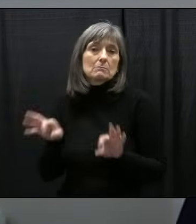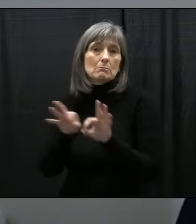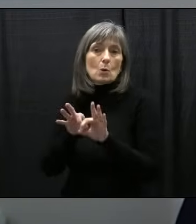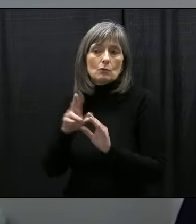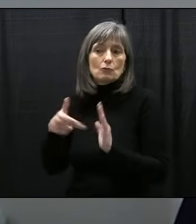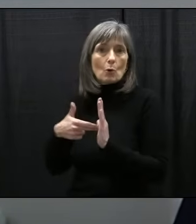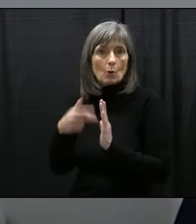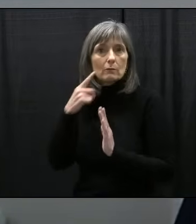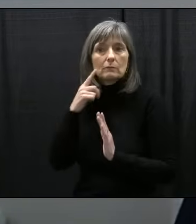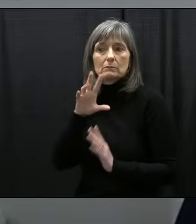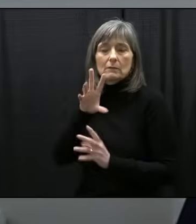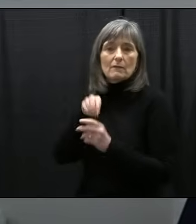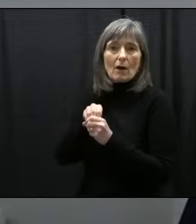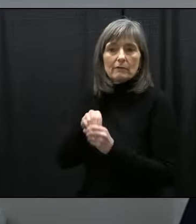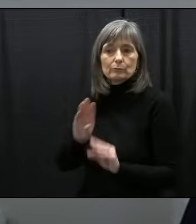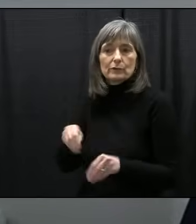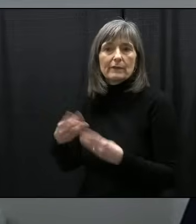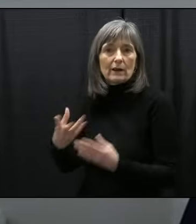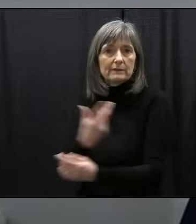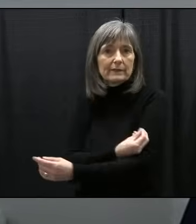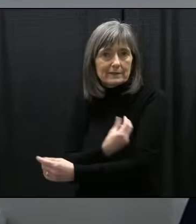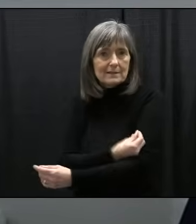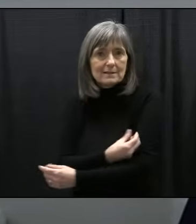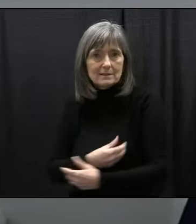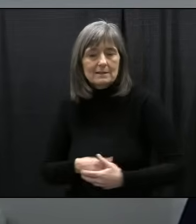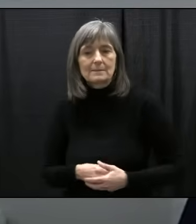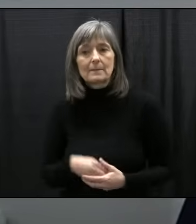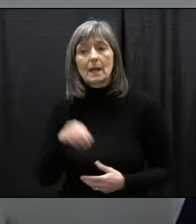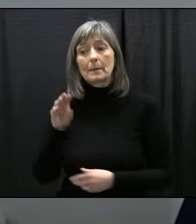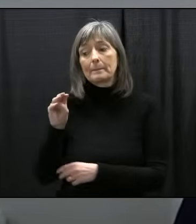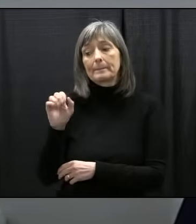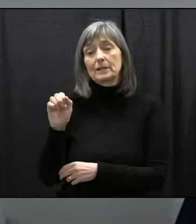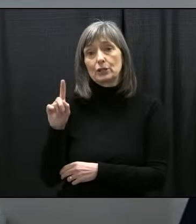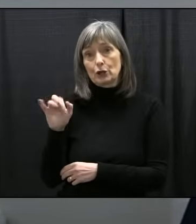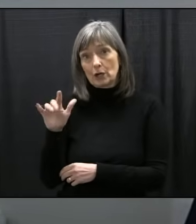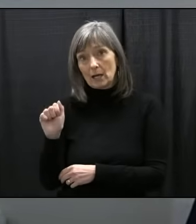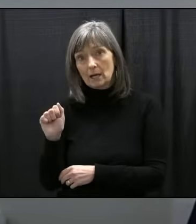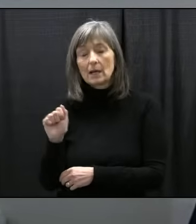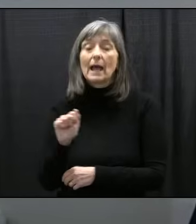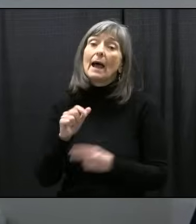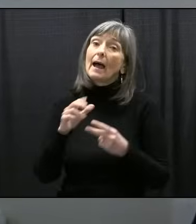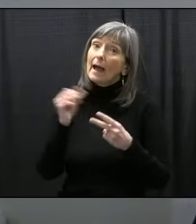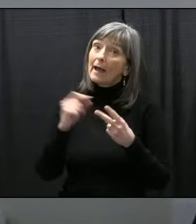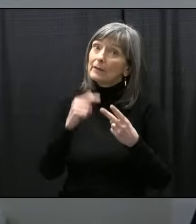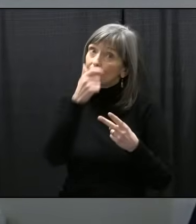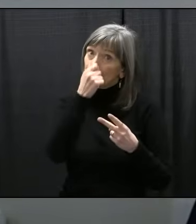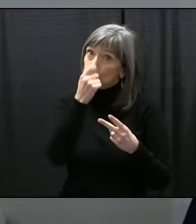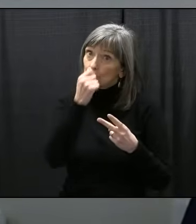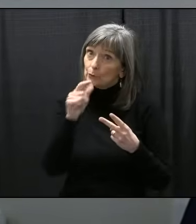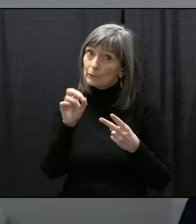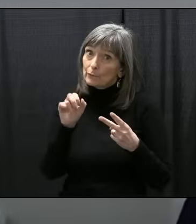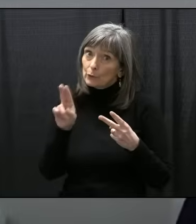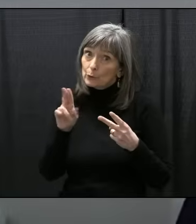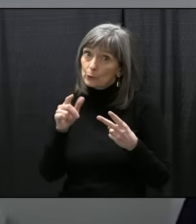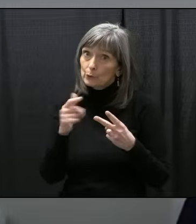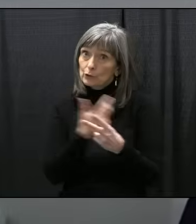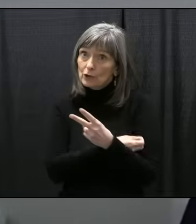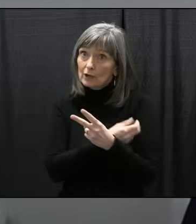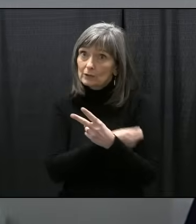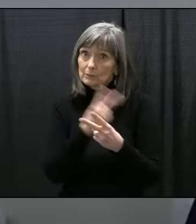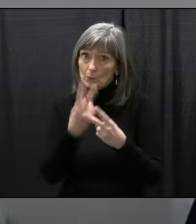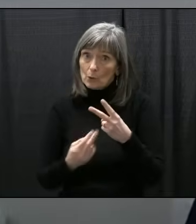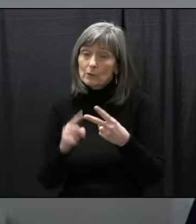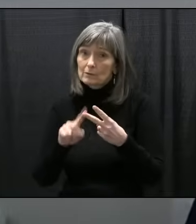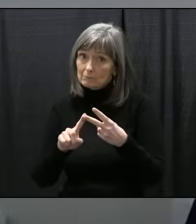part of the delivery of Moderna and also the flu shots again this year, and they've done a grand job with